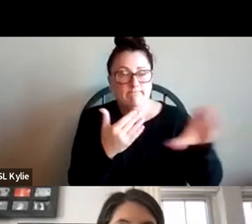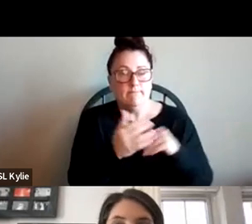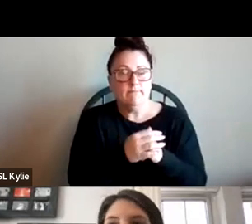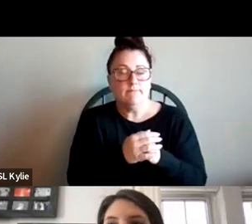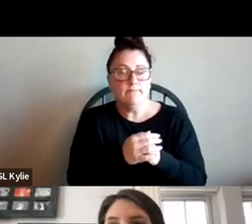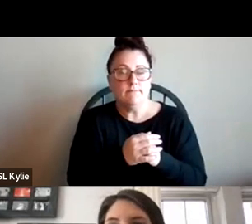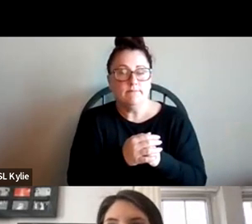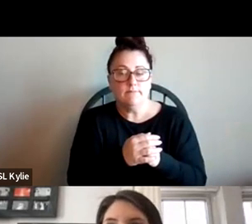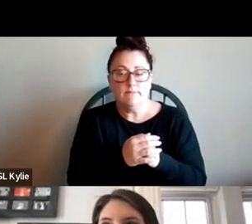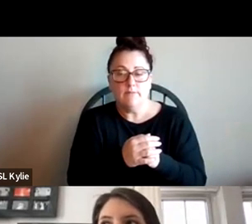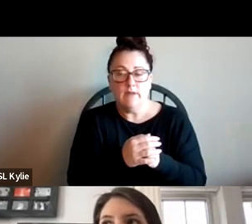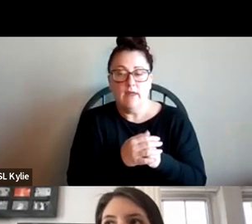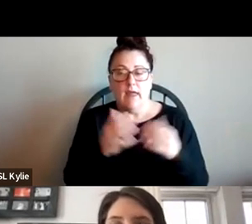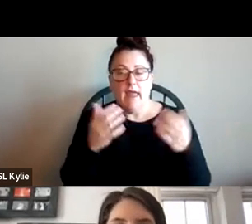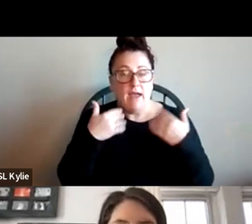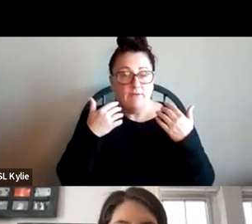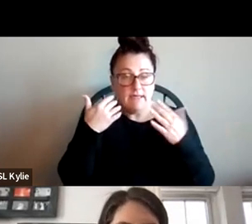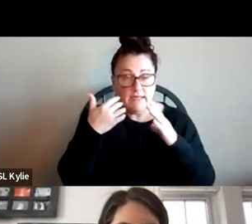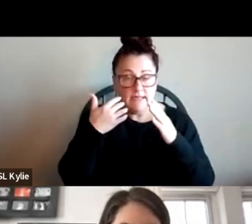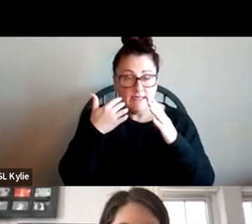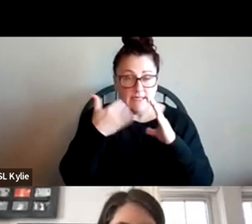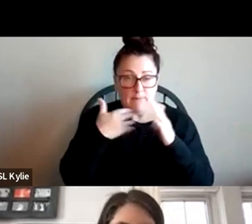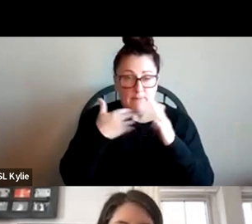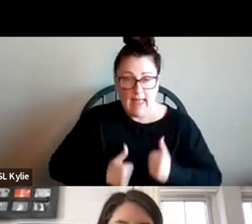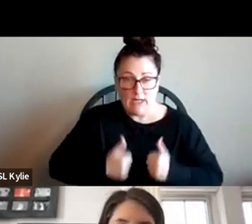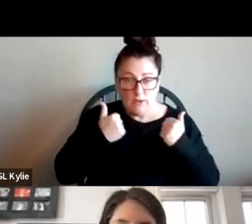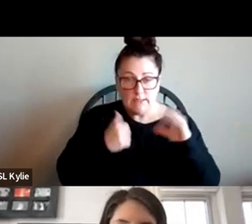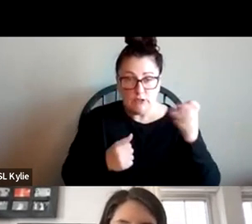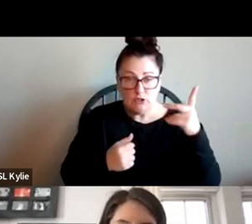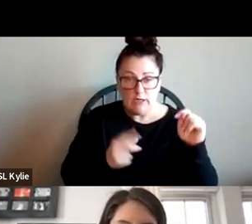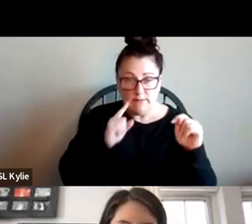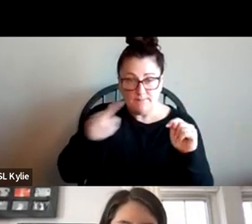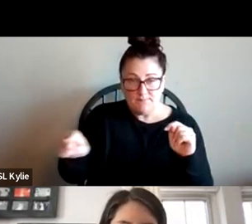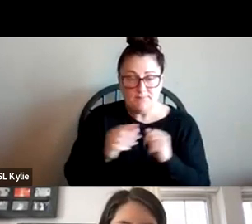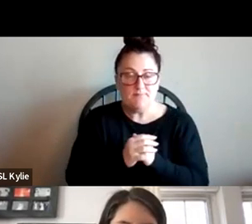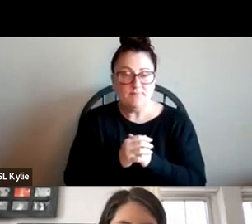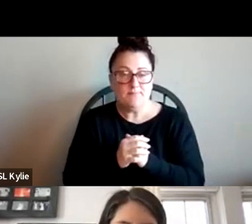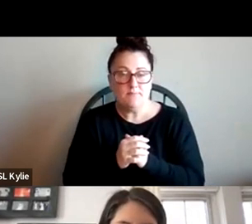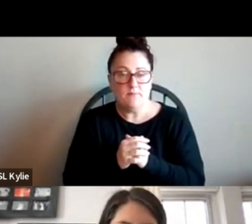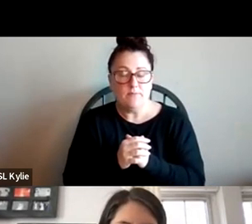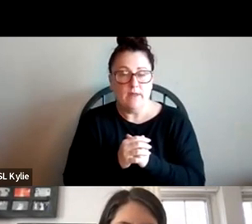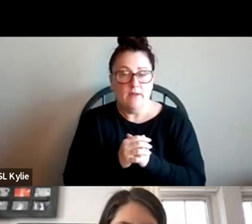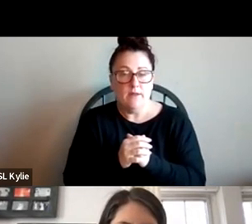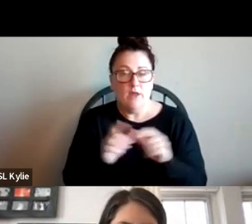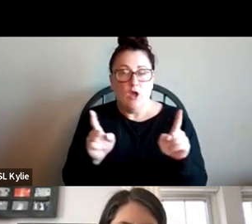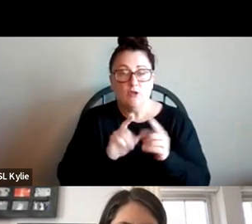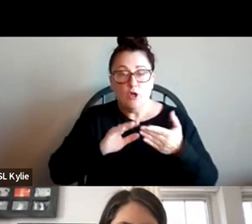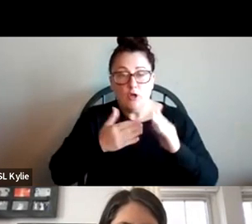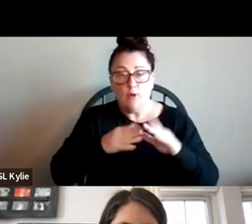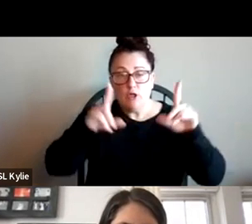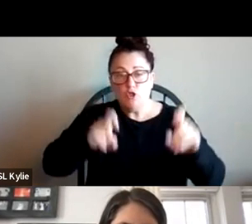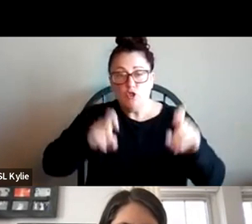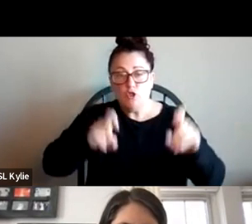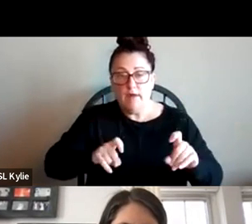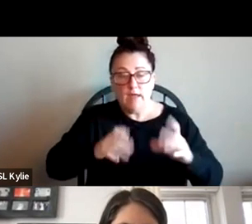be emailed to superintendentsearch@bostonpublicschools.org. We also have a community survey we